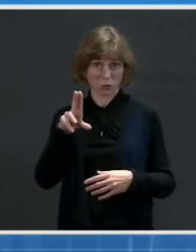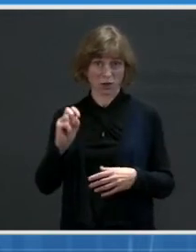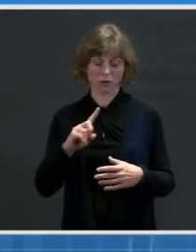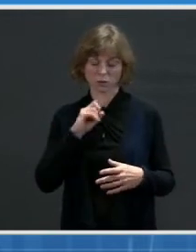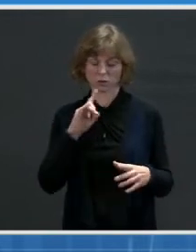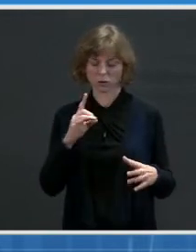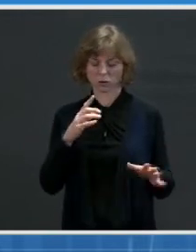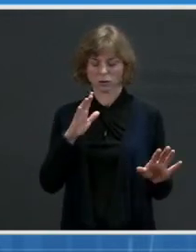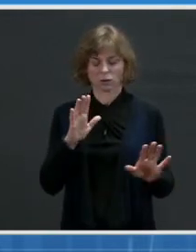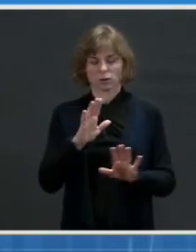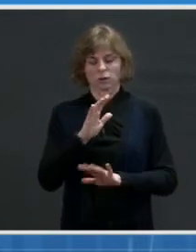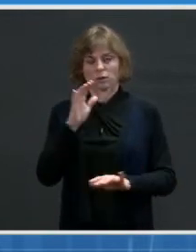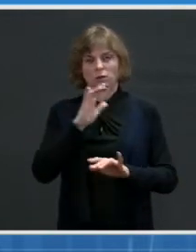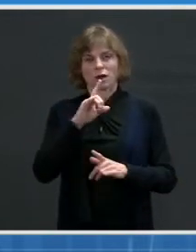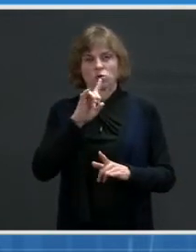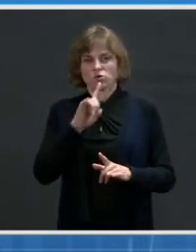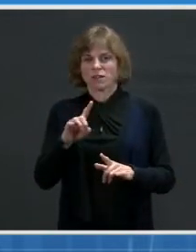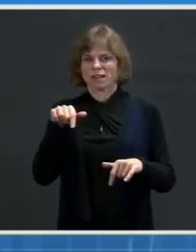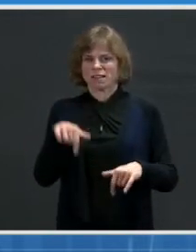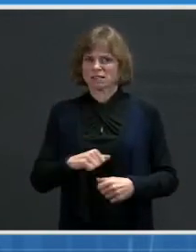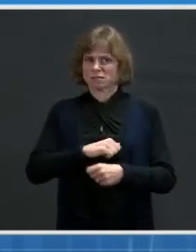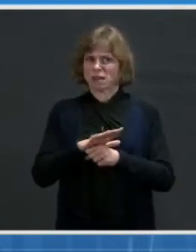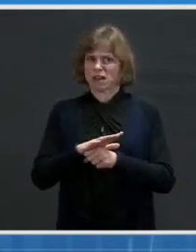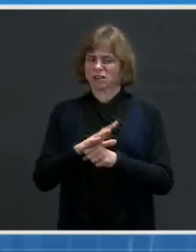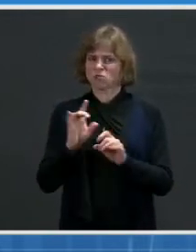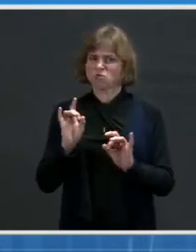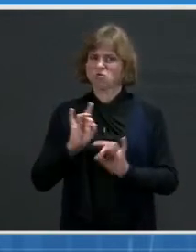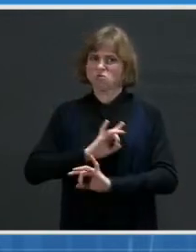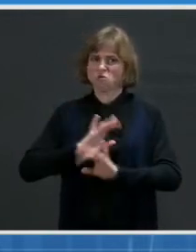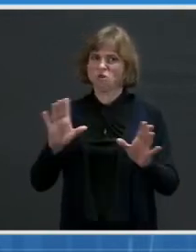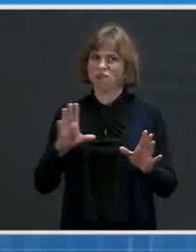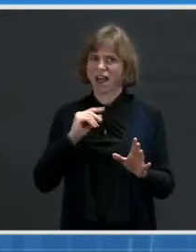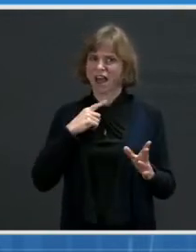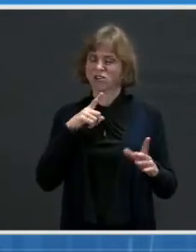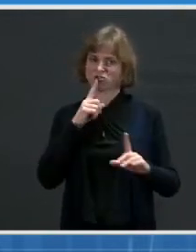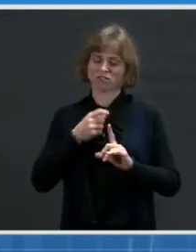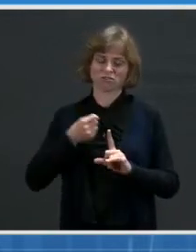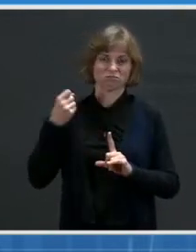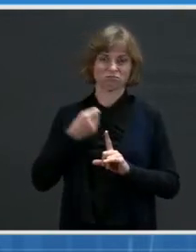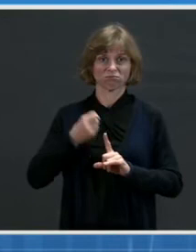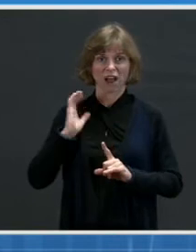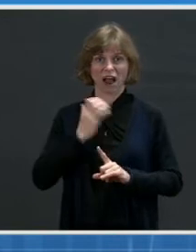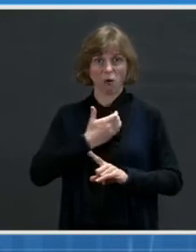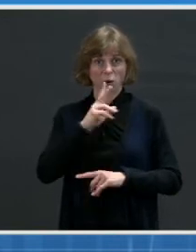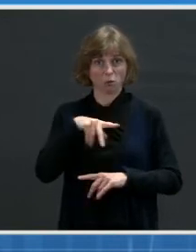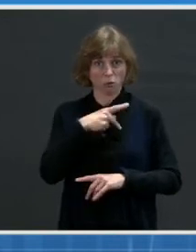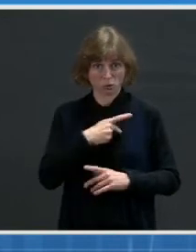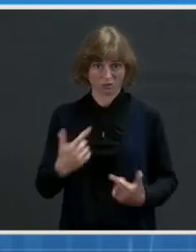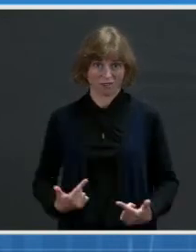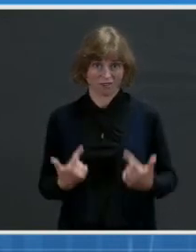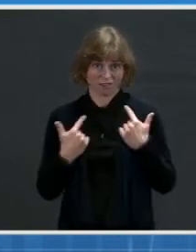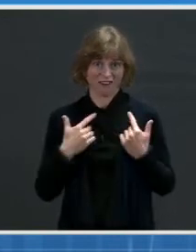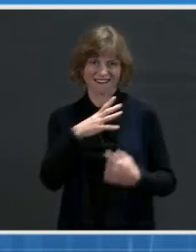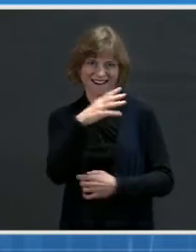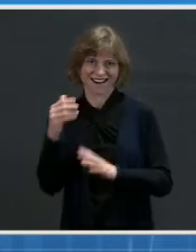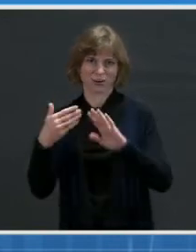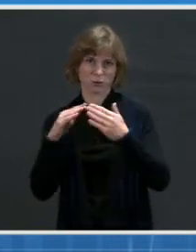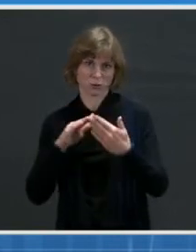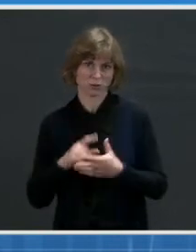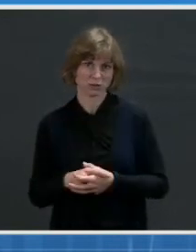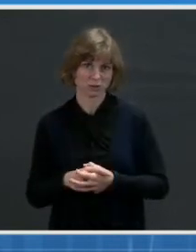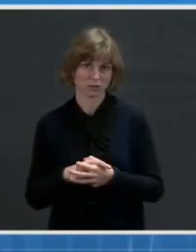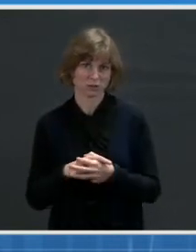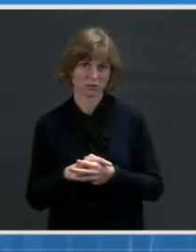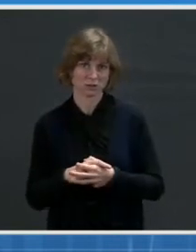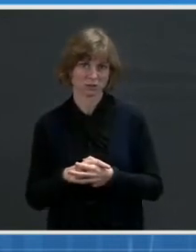enormity of this pandemic and the loss it has inflicted on our personal lives and our communities. While the